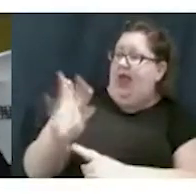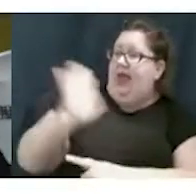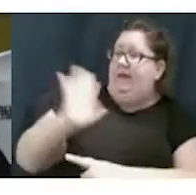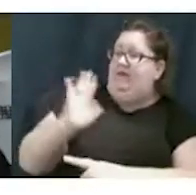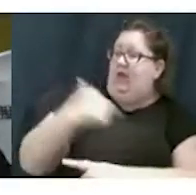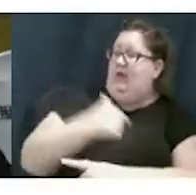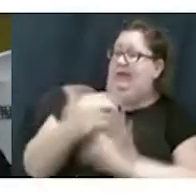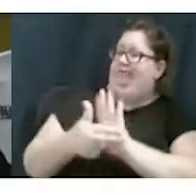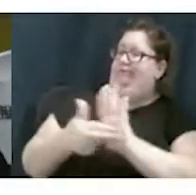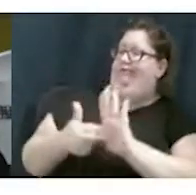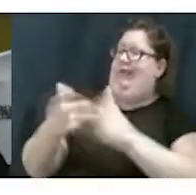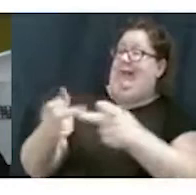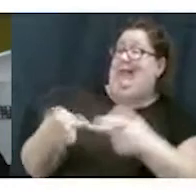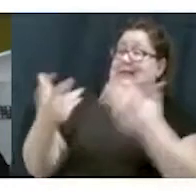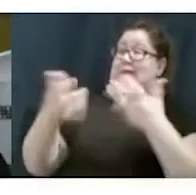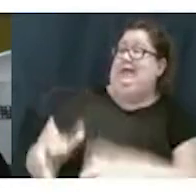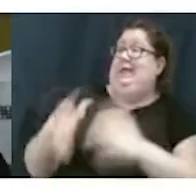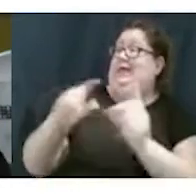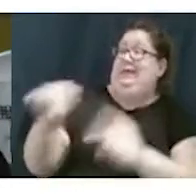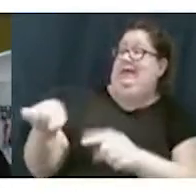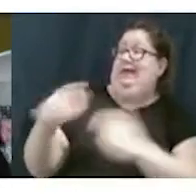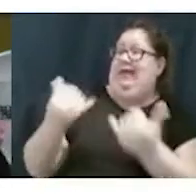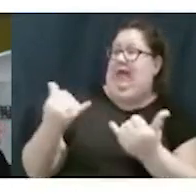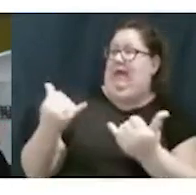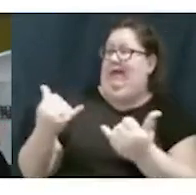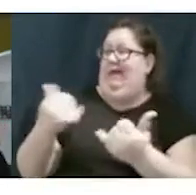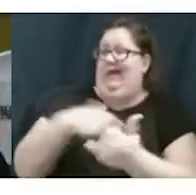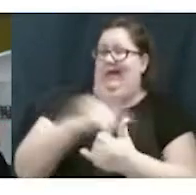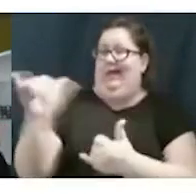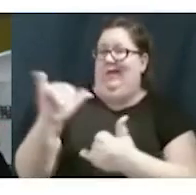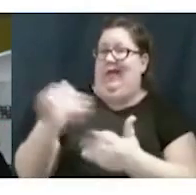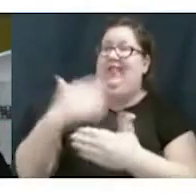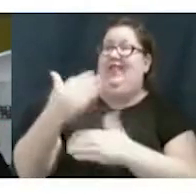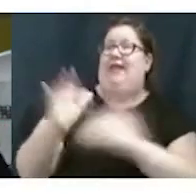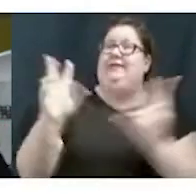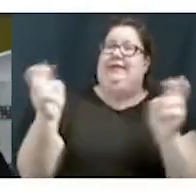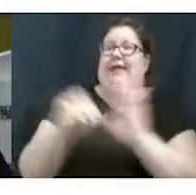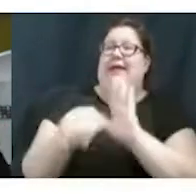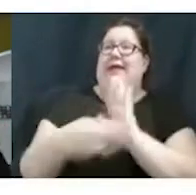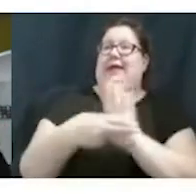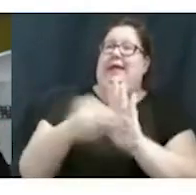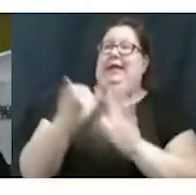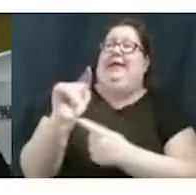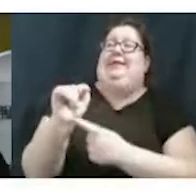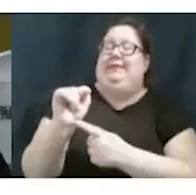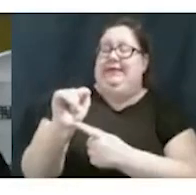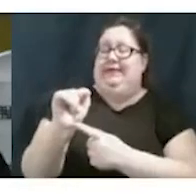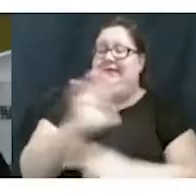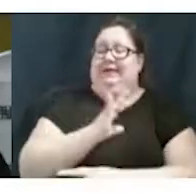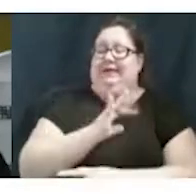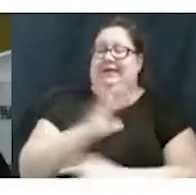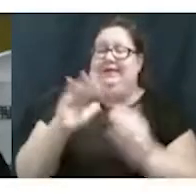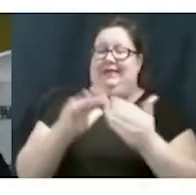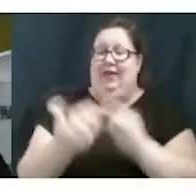that place you didn't want to be, and now we're like the next it town. So yeah, great for the property values,